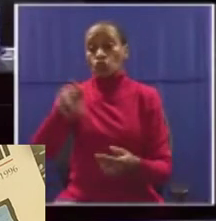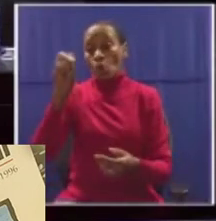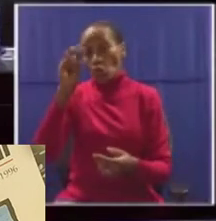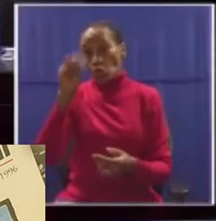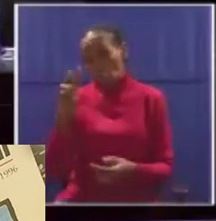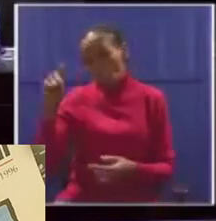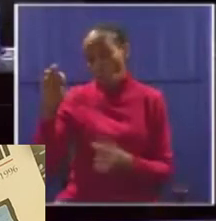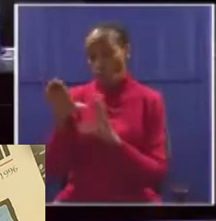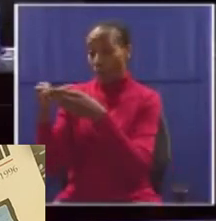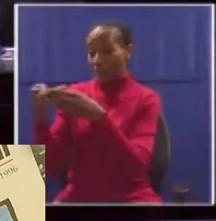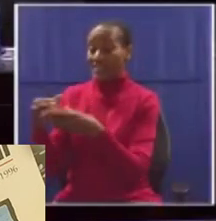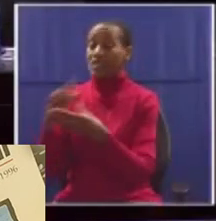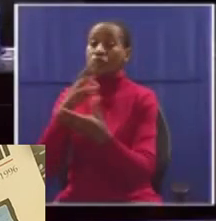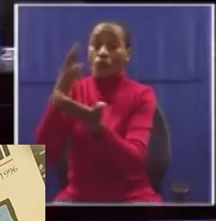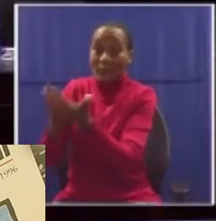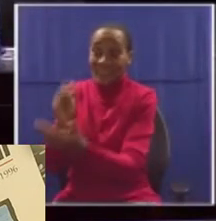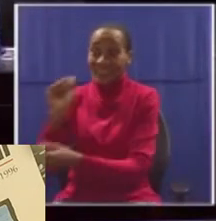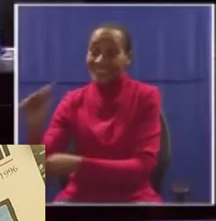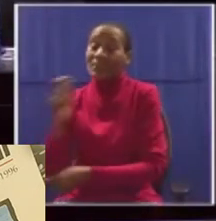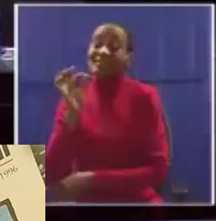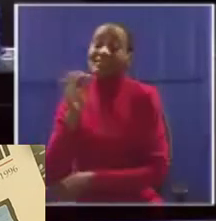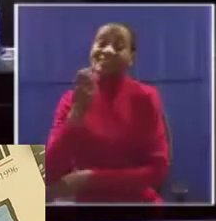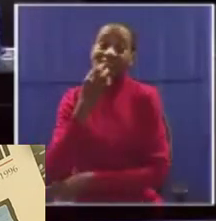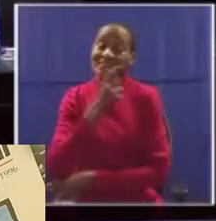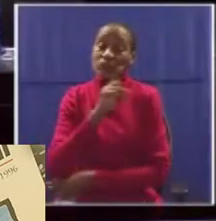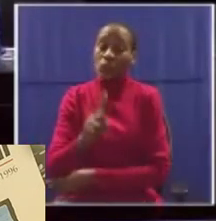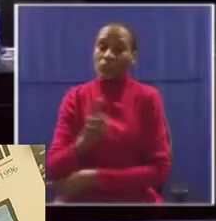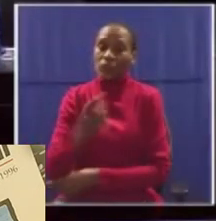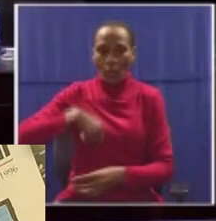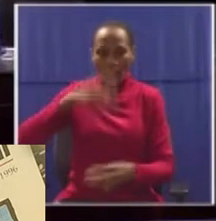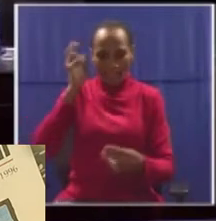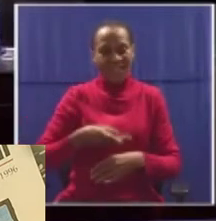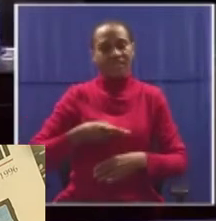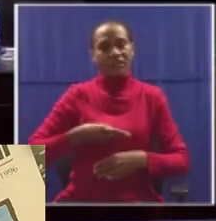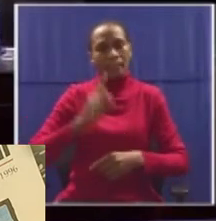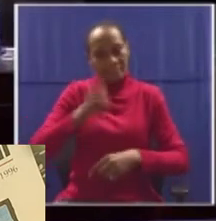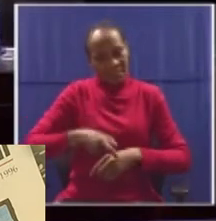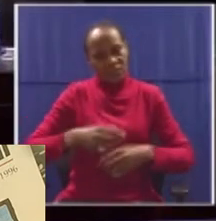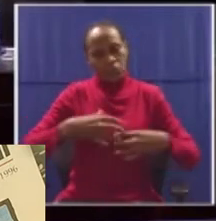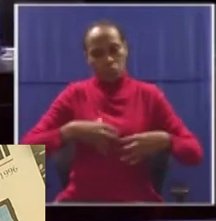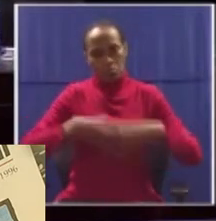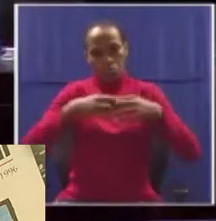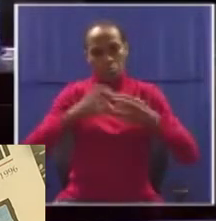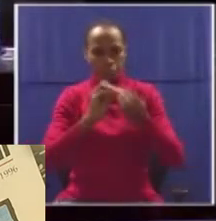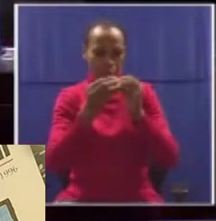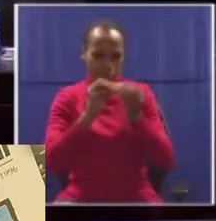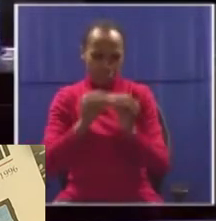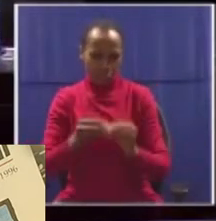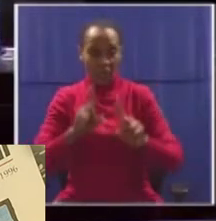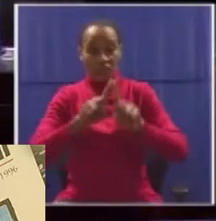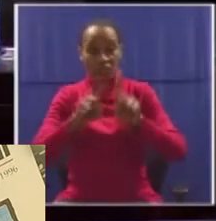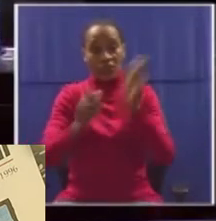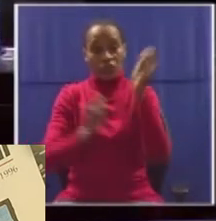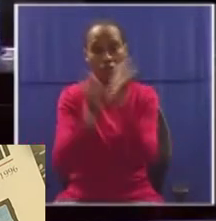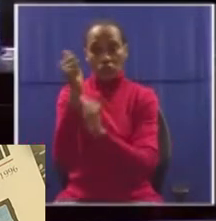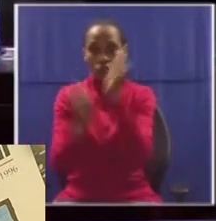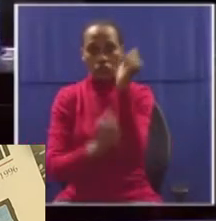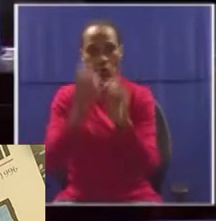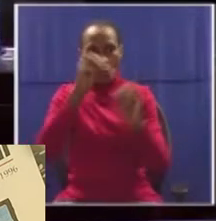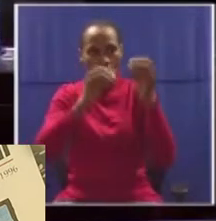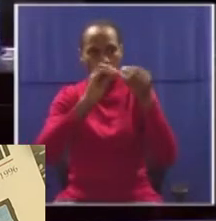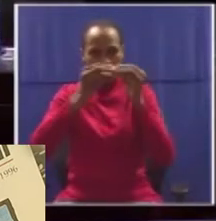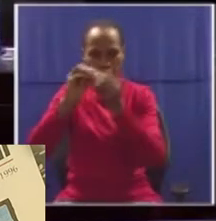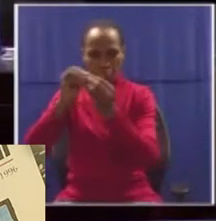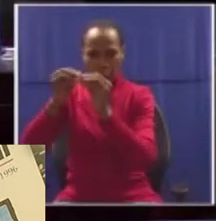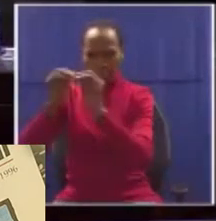commission committing to fix up our institution so that they can deal better with the crime and Corruption